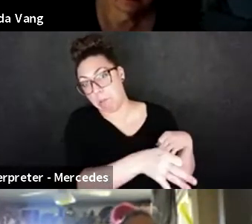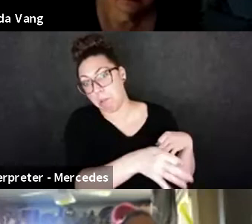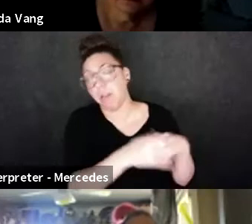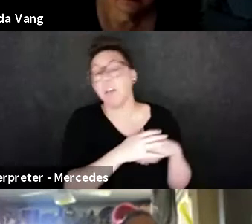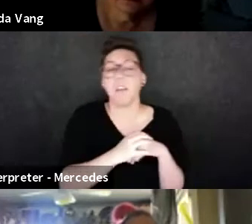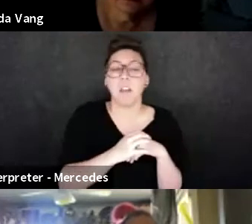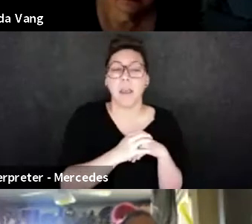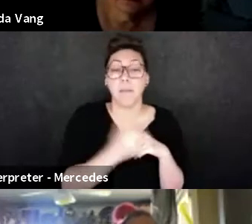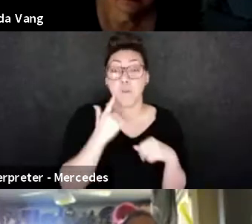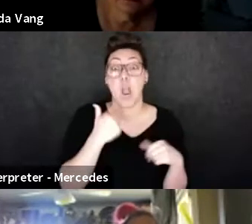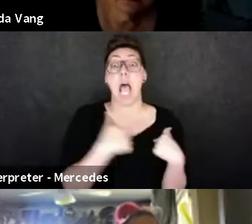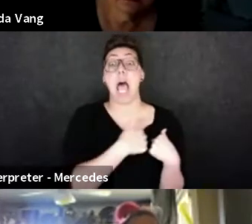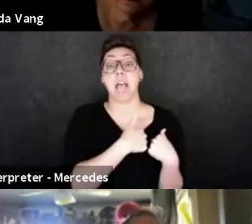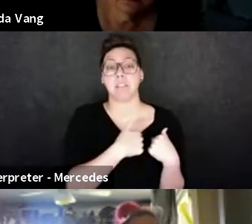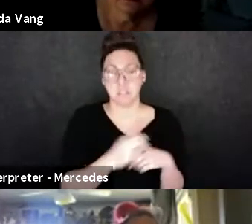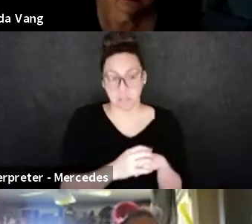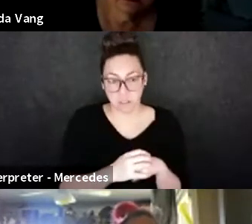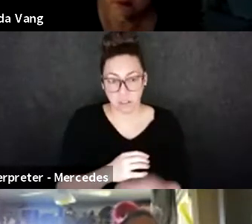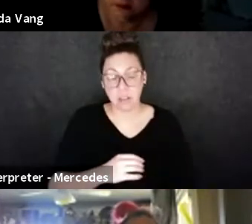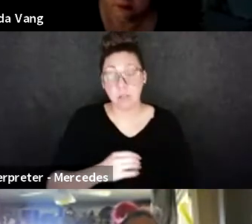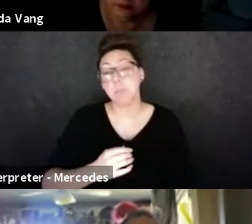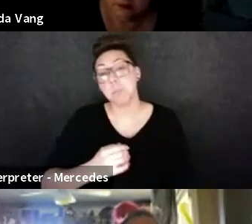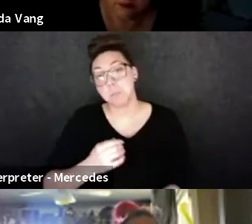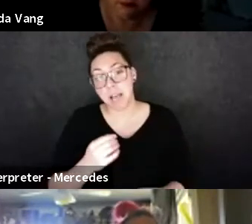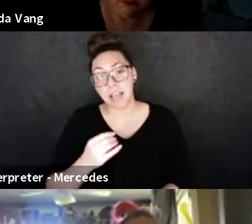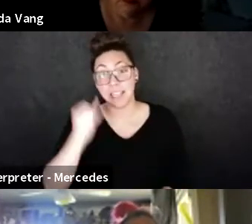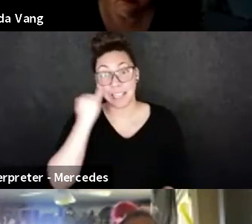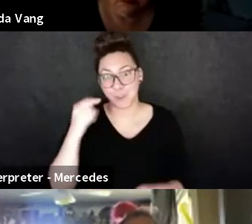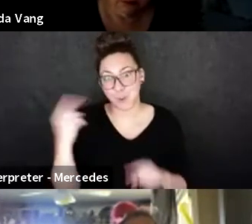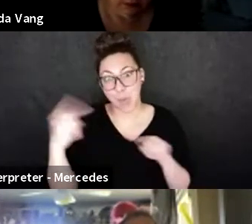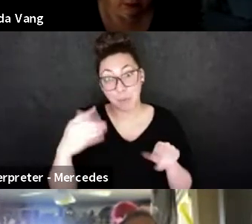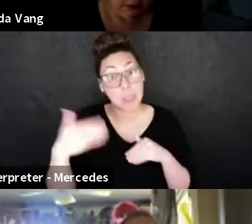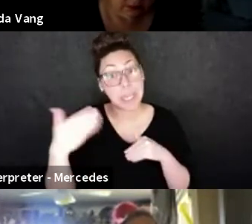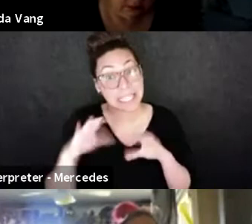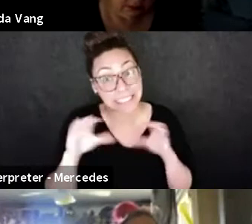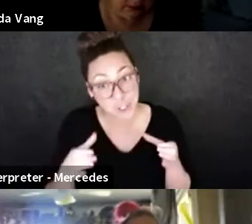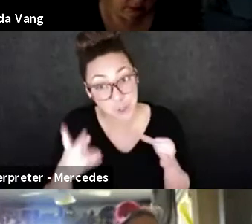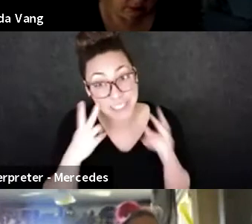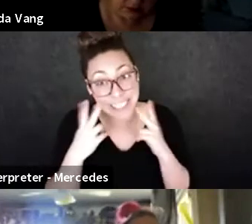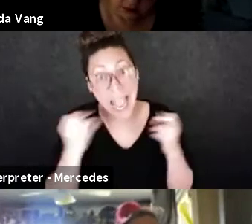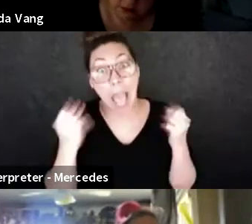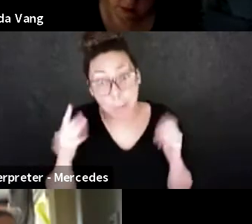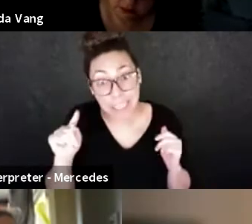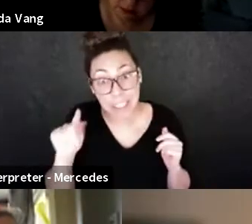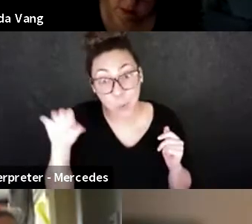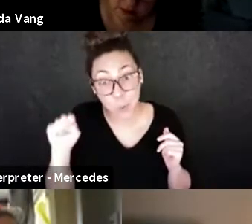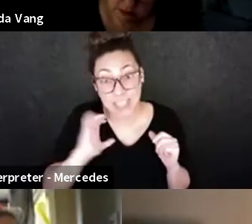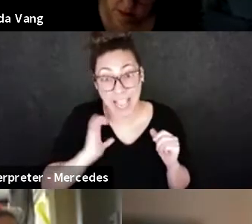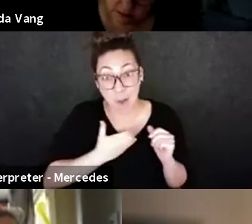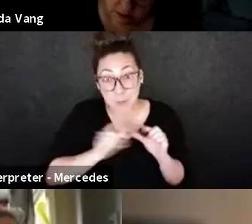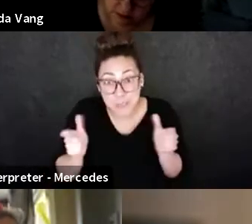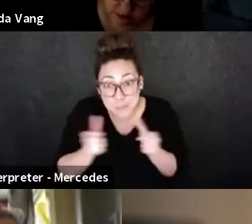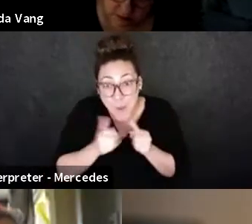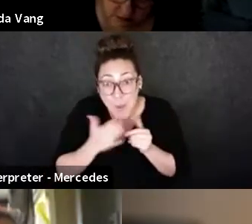session, you can become familiar with how many tools our little department is trying to support. We